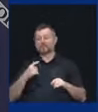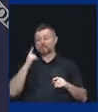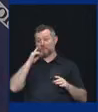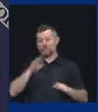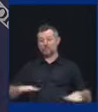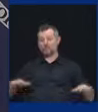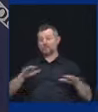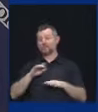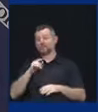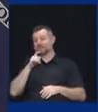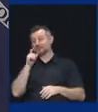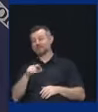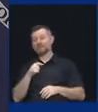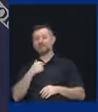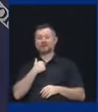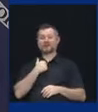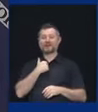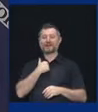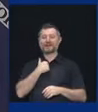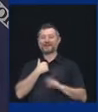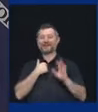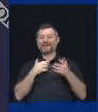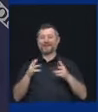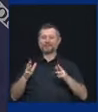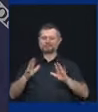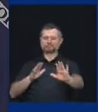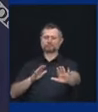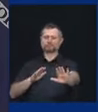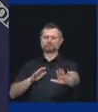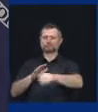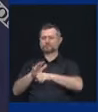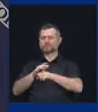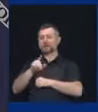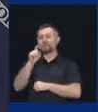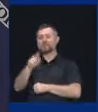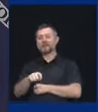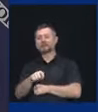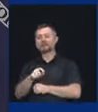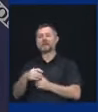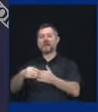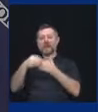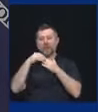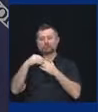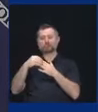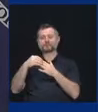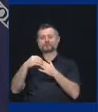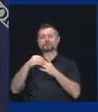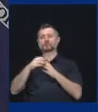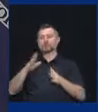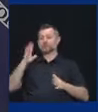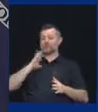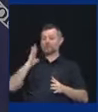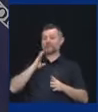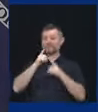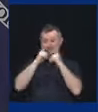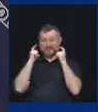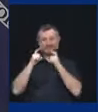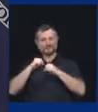enough. And there has to be leadership where we say the way we wore a mask to protect one